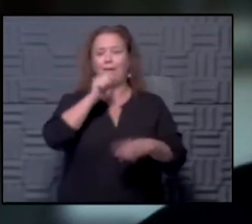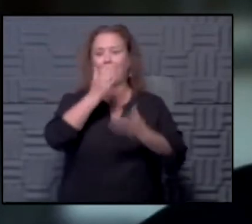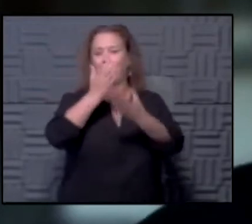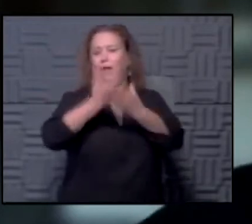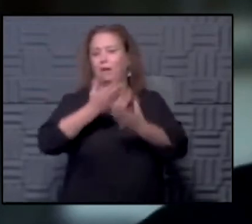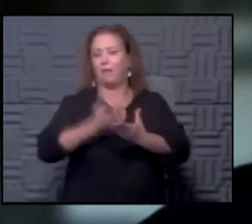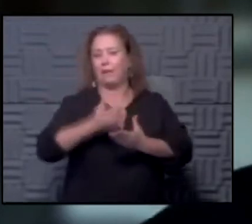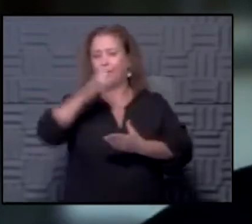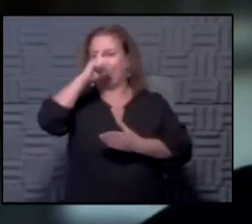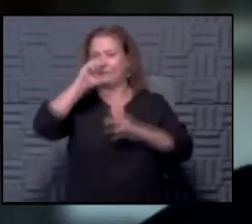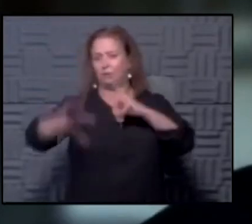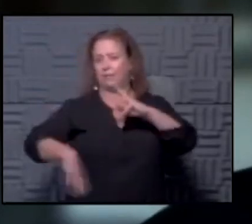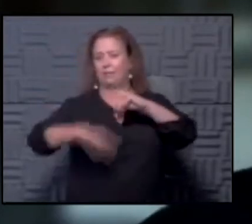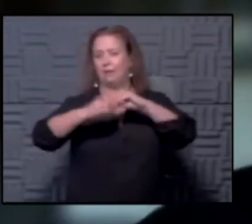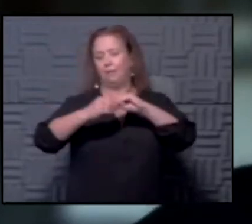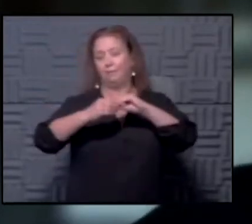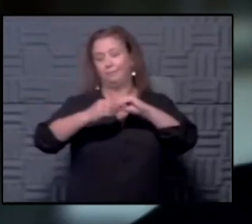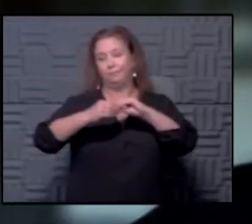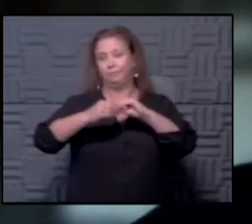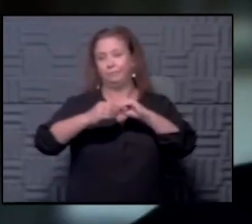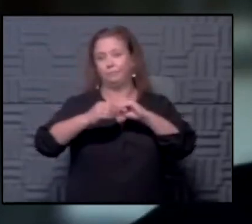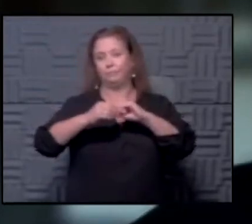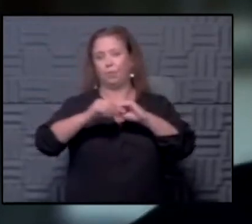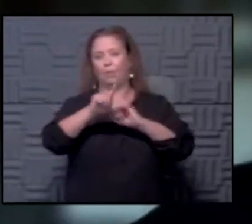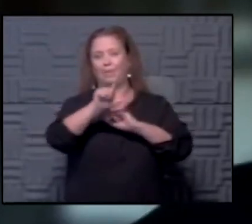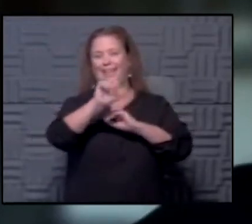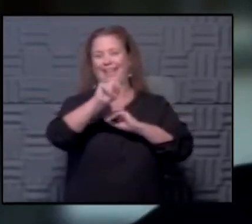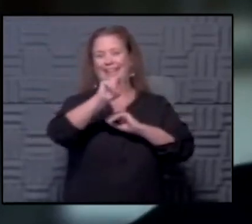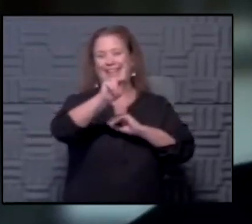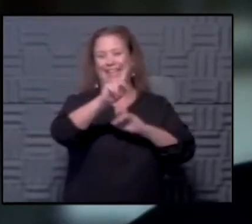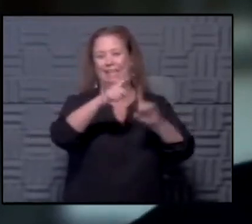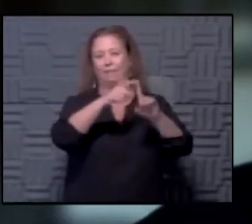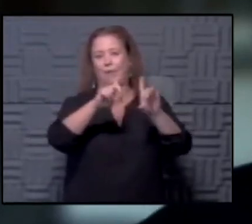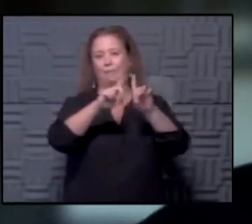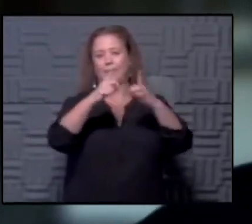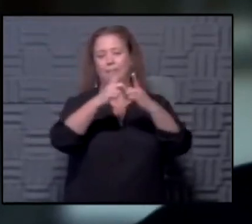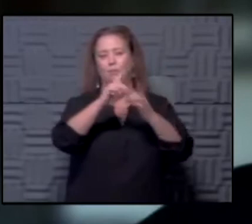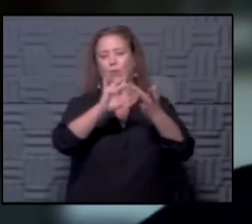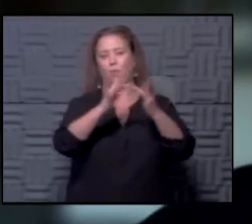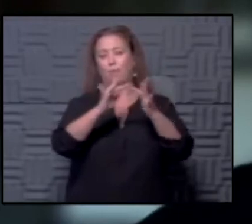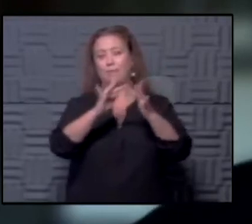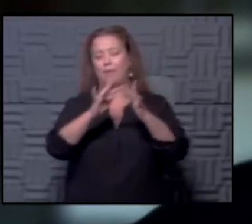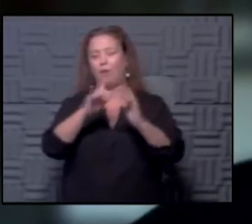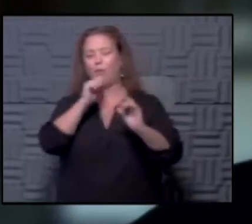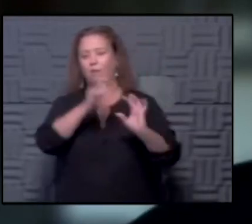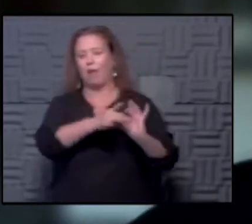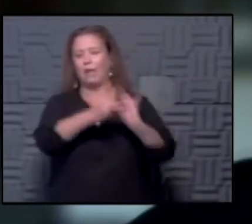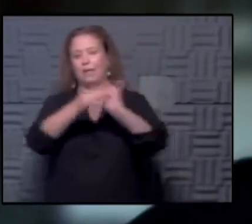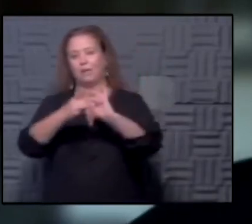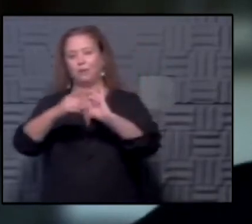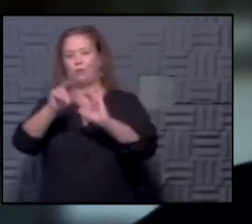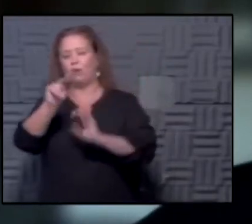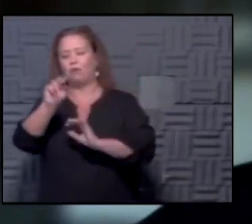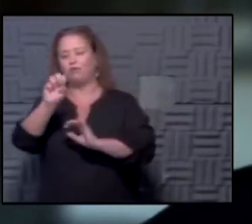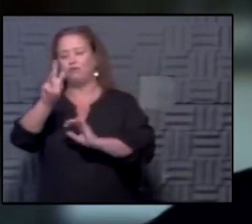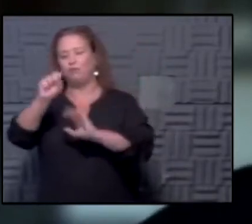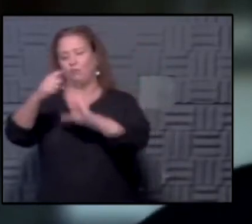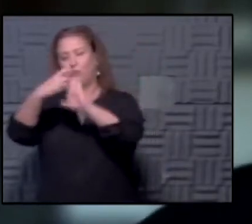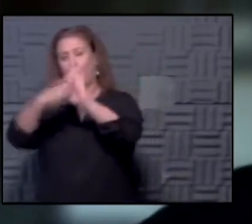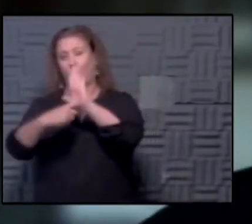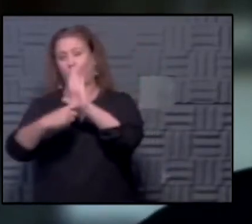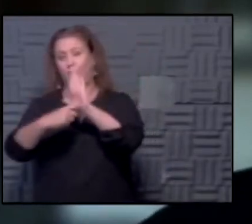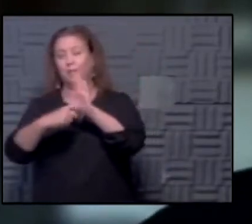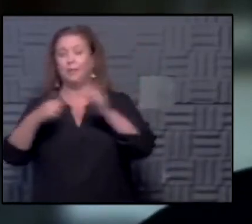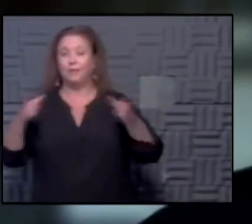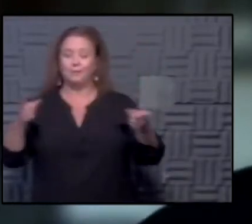they are not supplemented with either a link straight from the district website or a news article link. And so those are